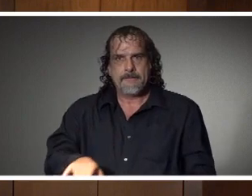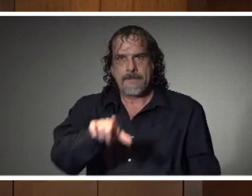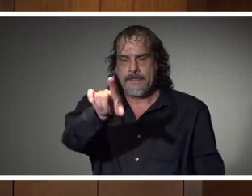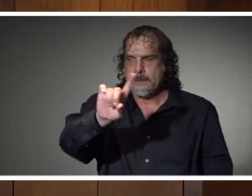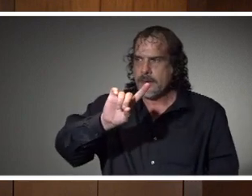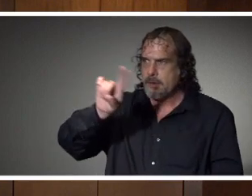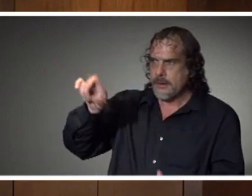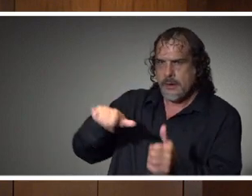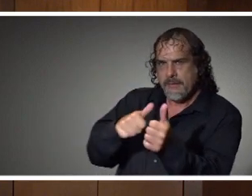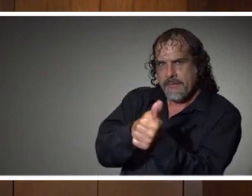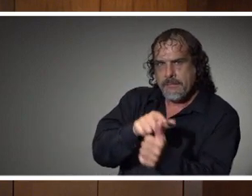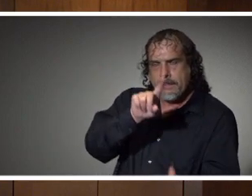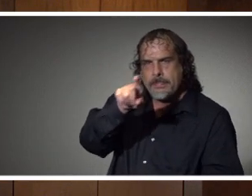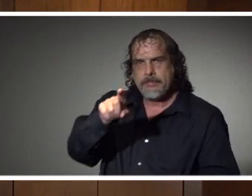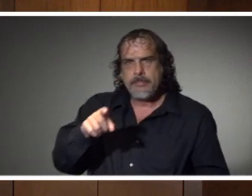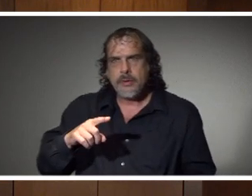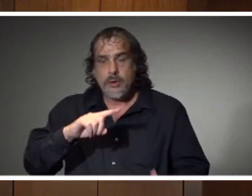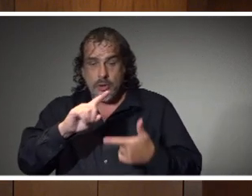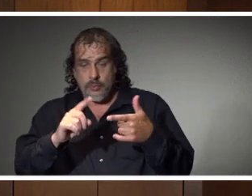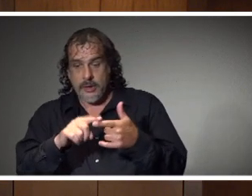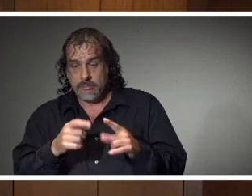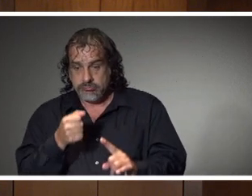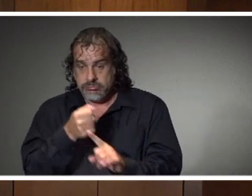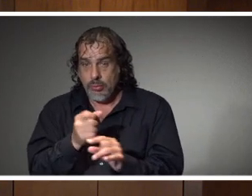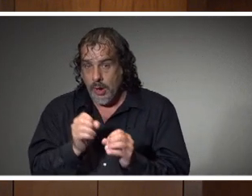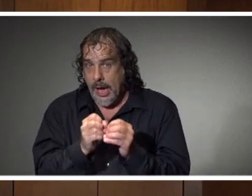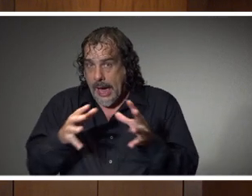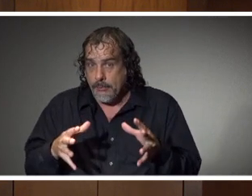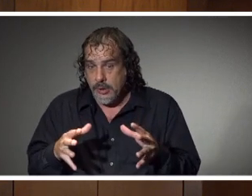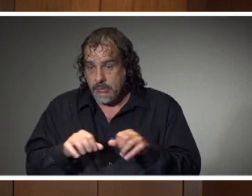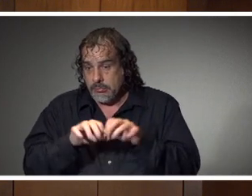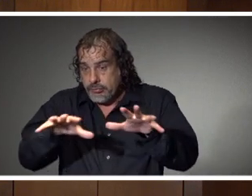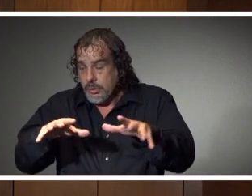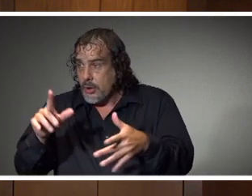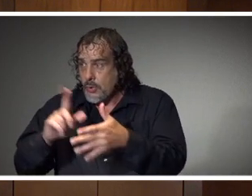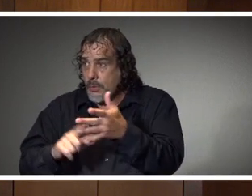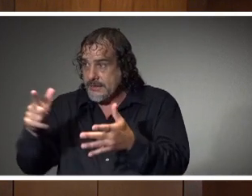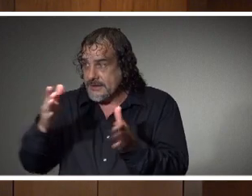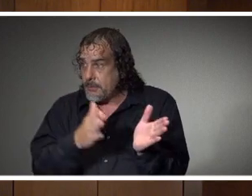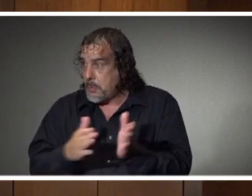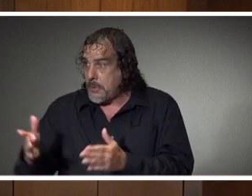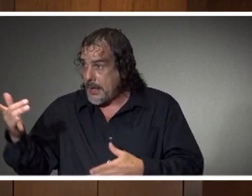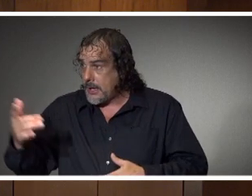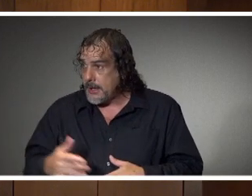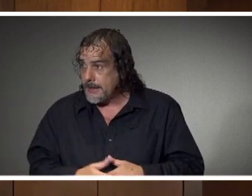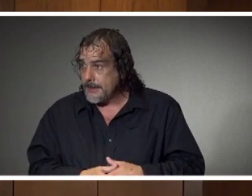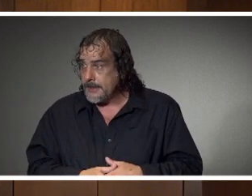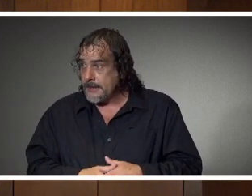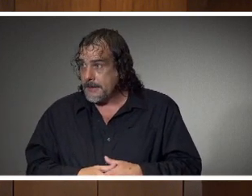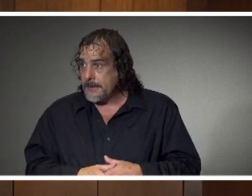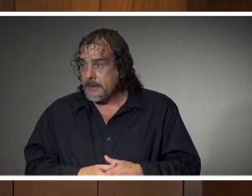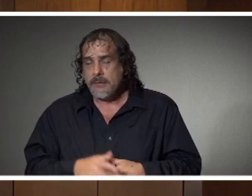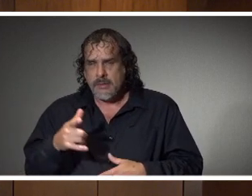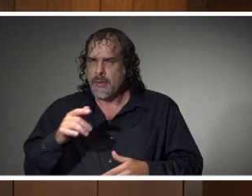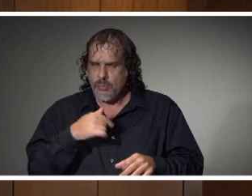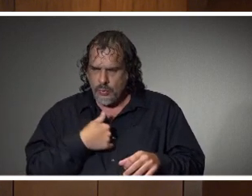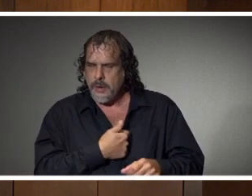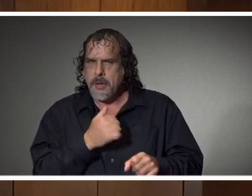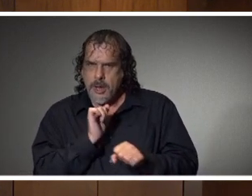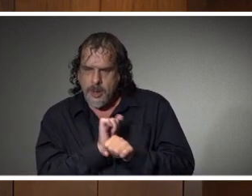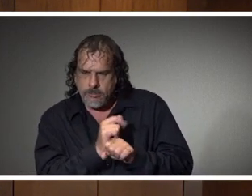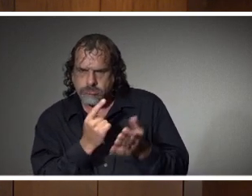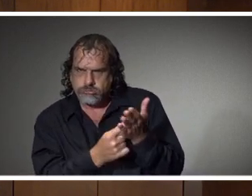the follow-up is, when we do have an outbreak, what's the plan? Yeah, so we've been working closely with the schools.